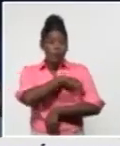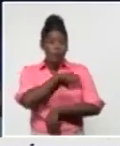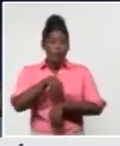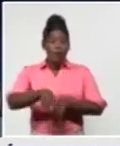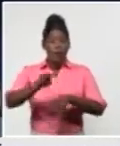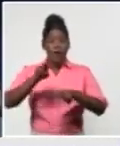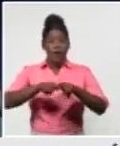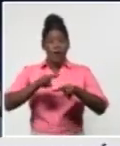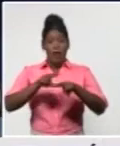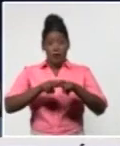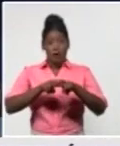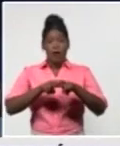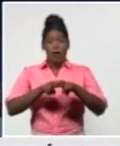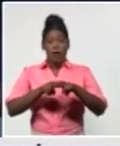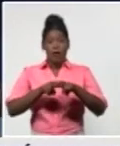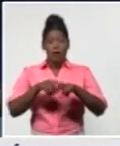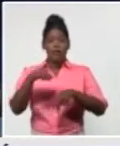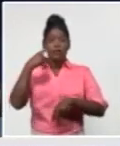to observe